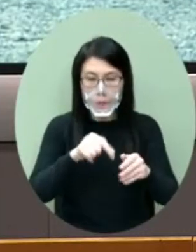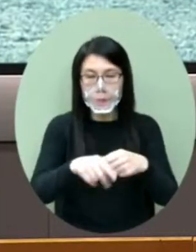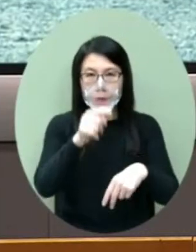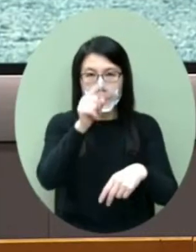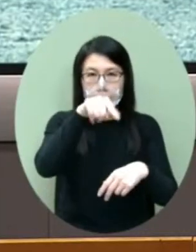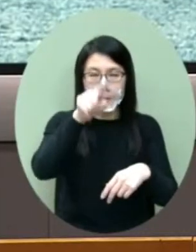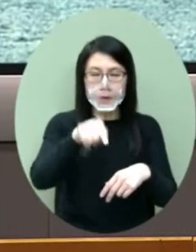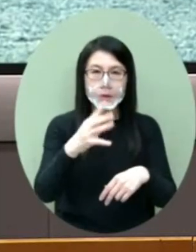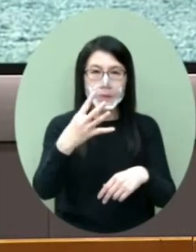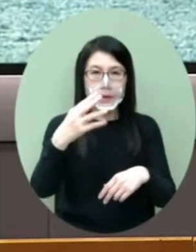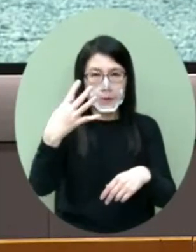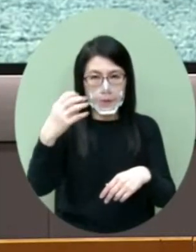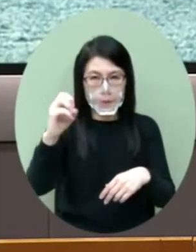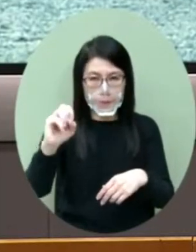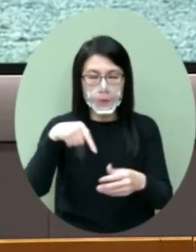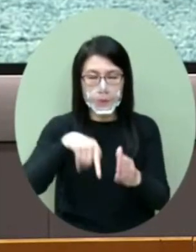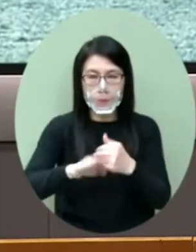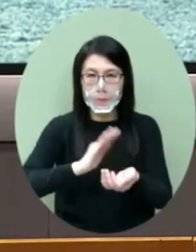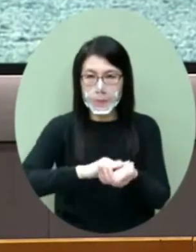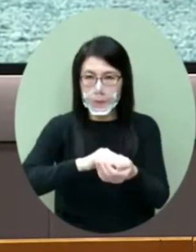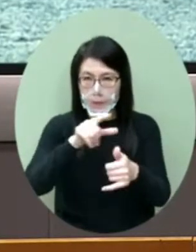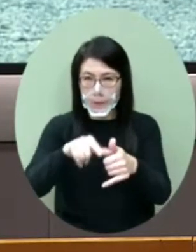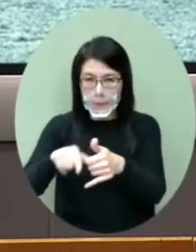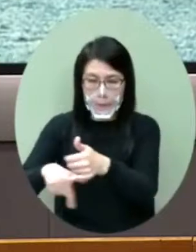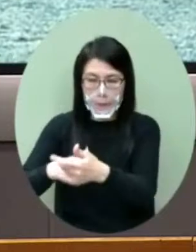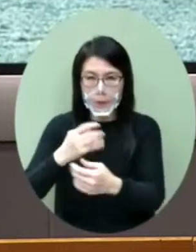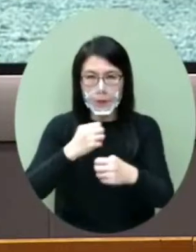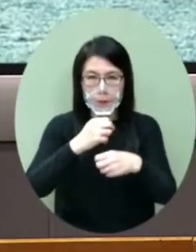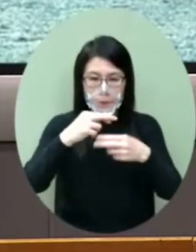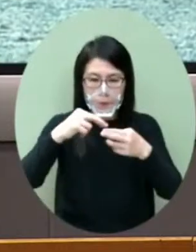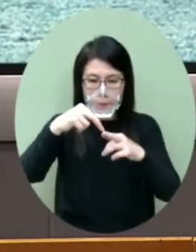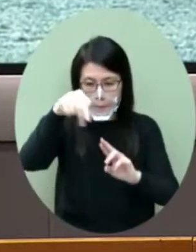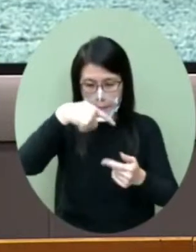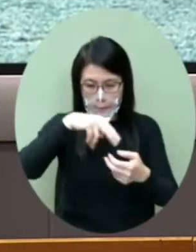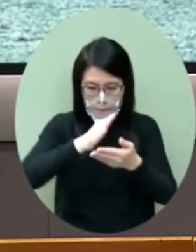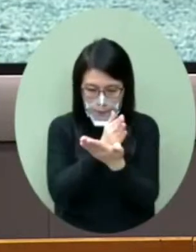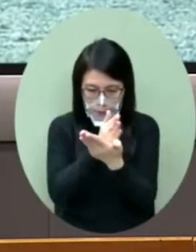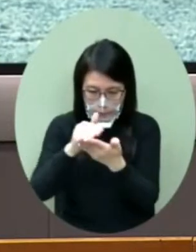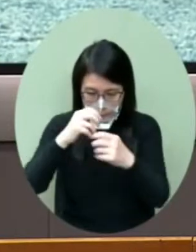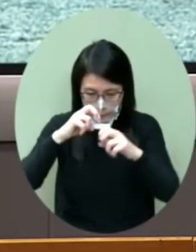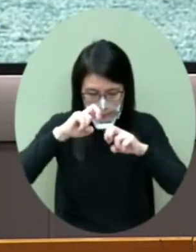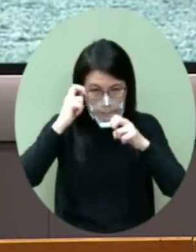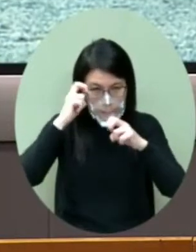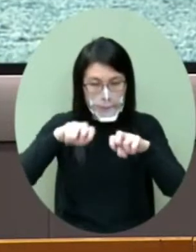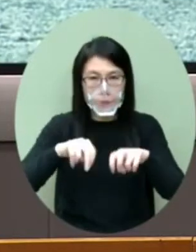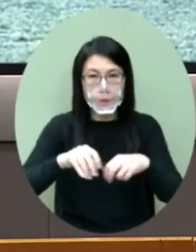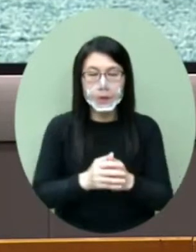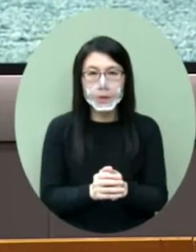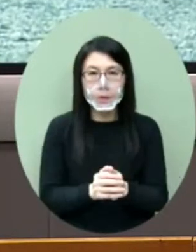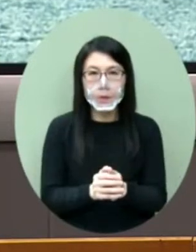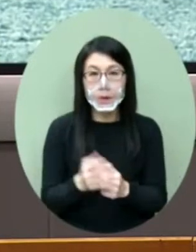the Public Health Laboratory Service, we have conducted genome sequencing for